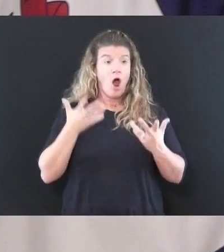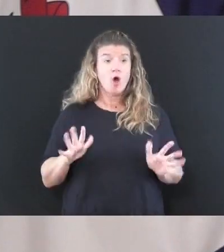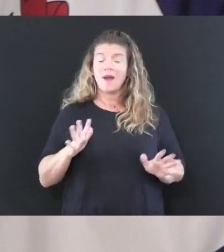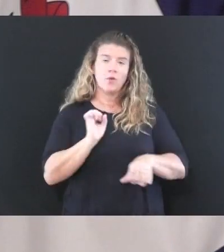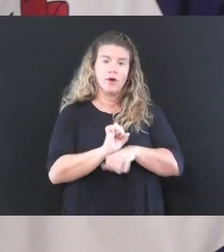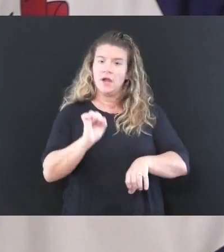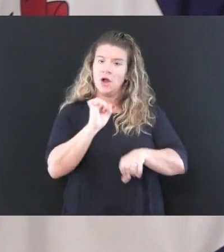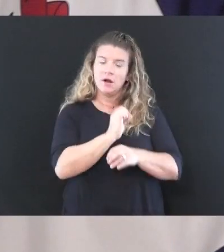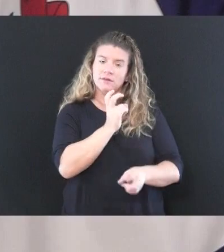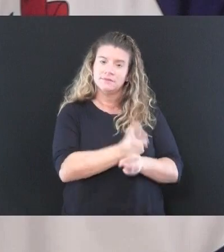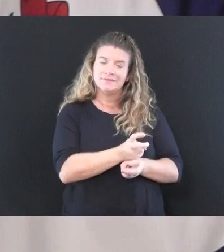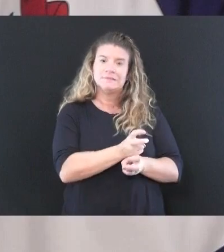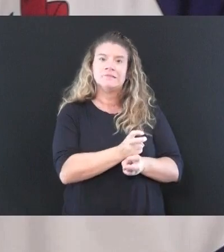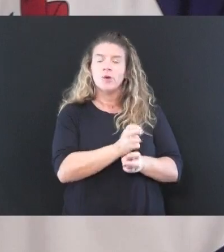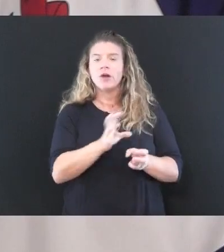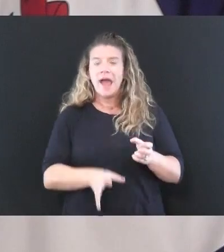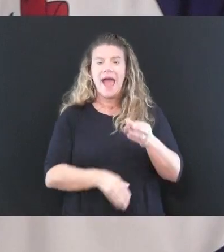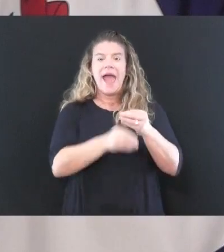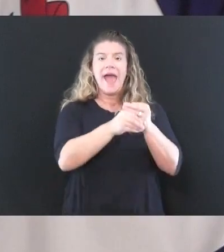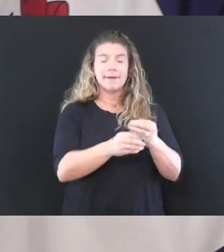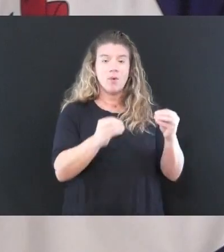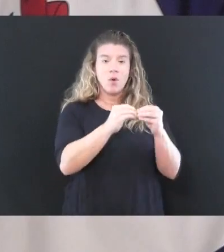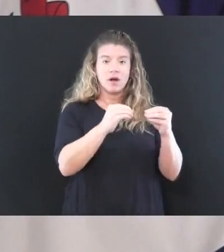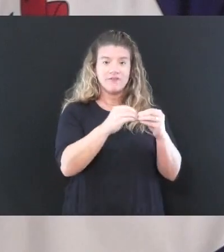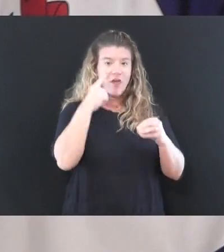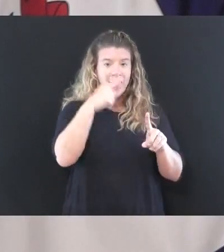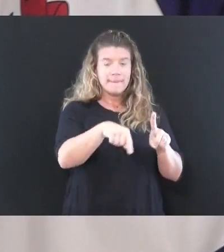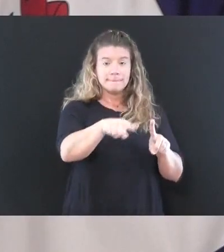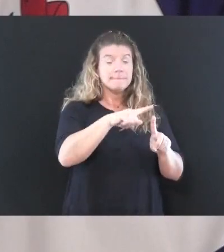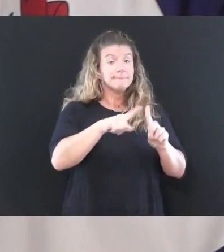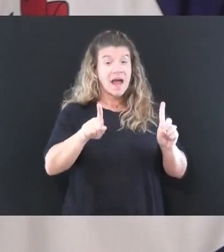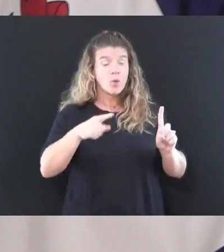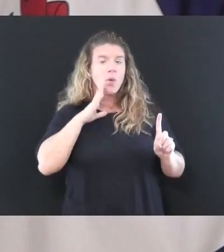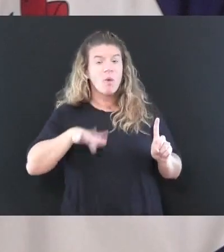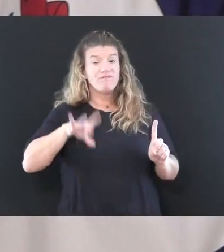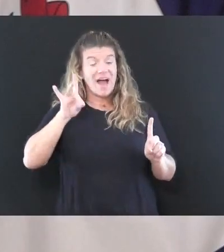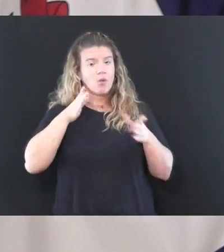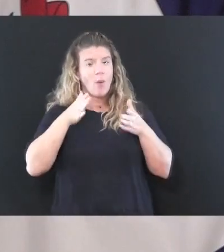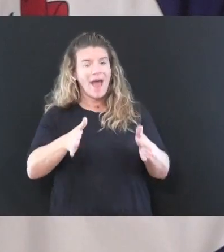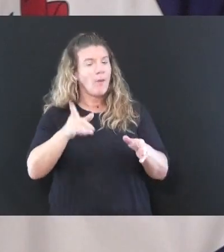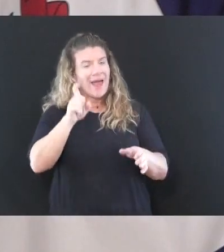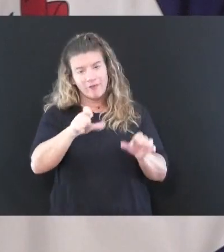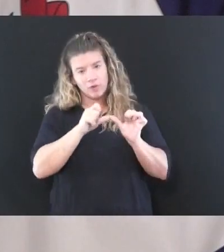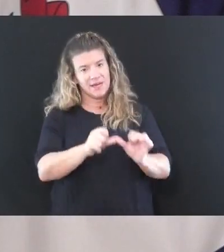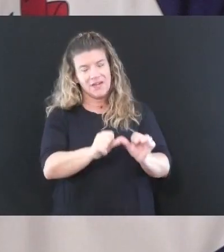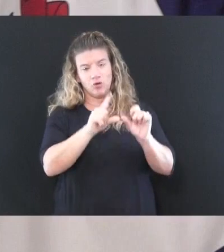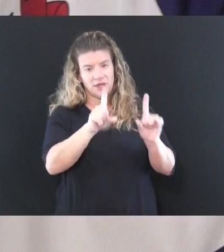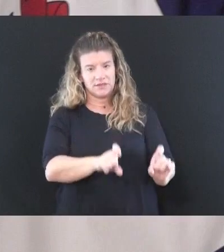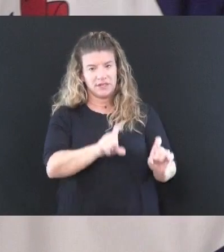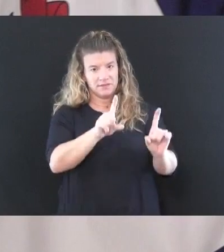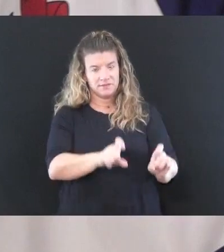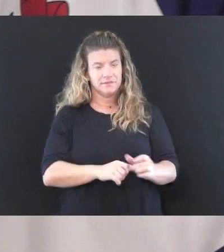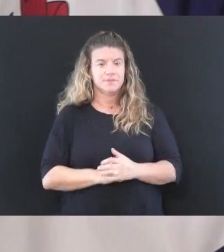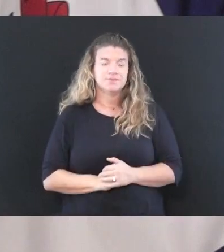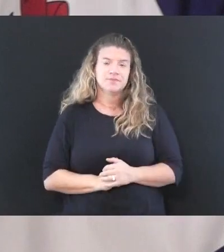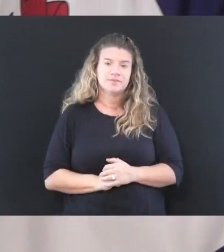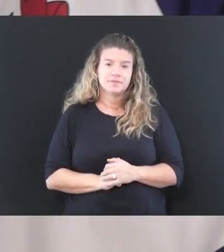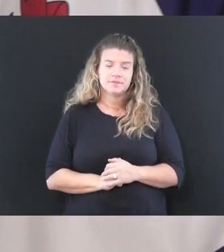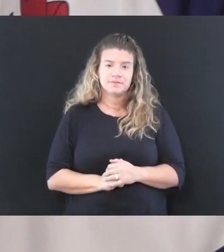work. But we're going to find a way. We're just going to find a way to continue that testing. Now,